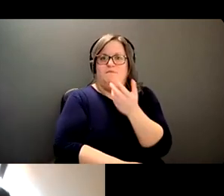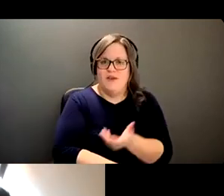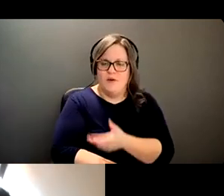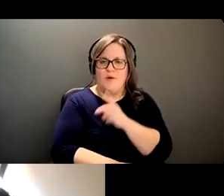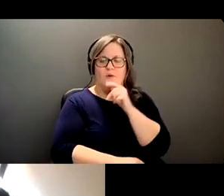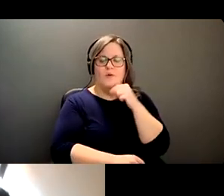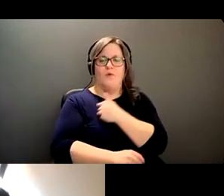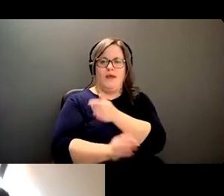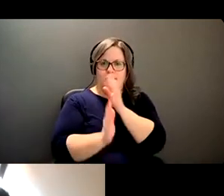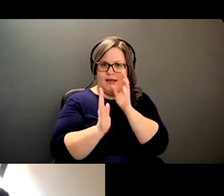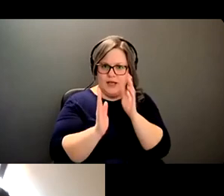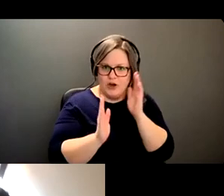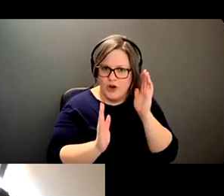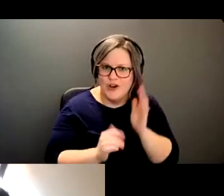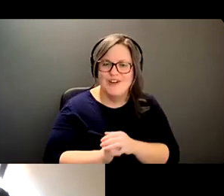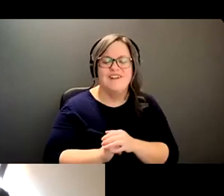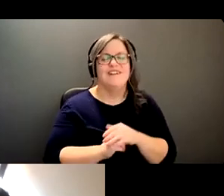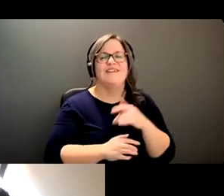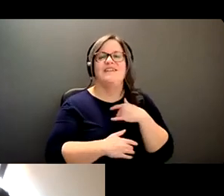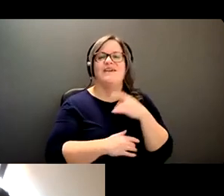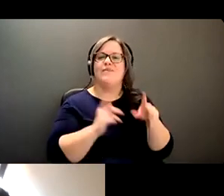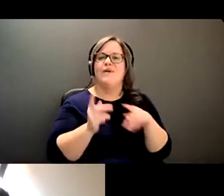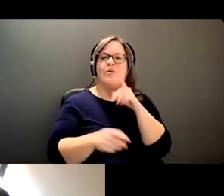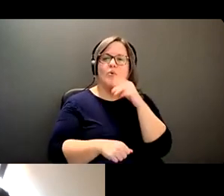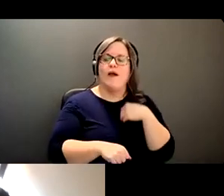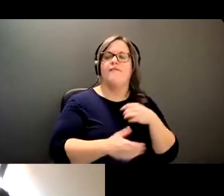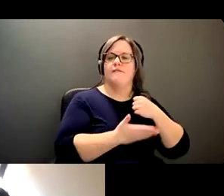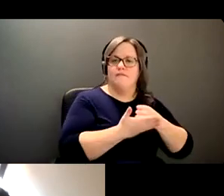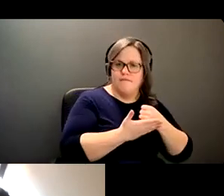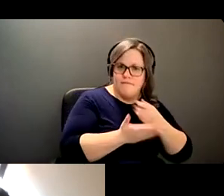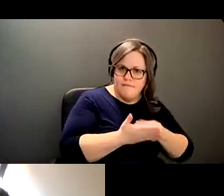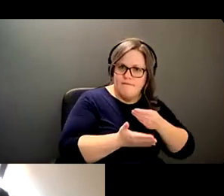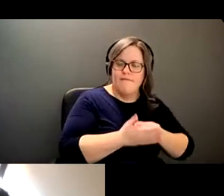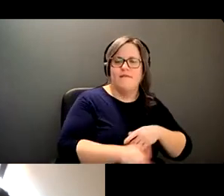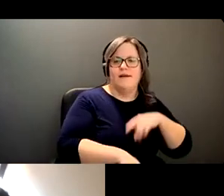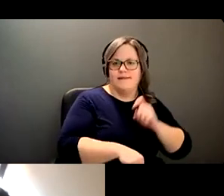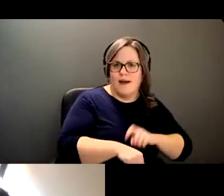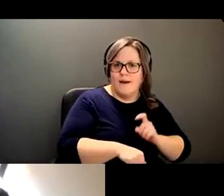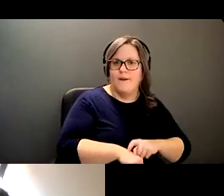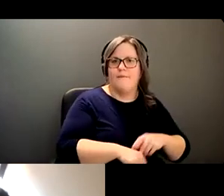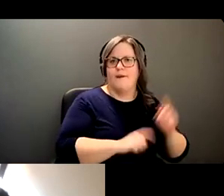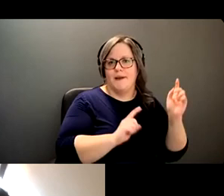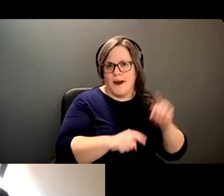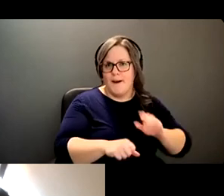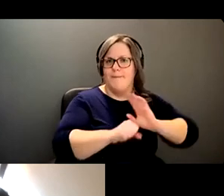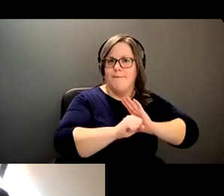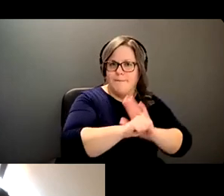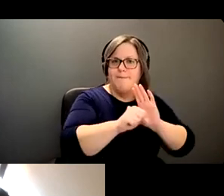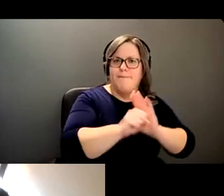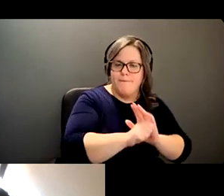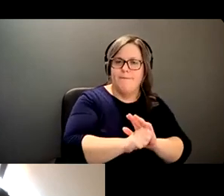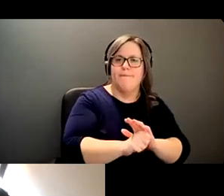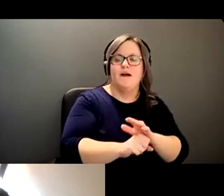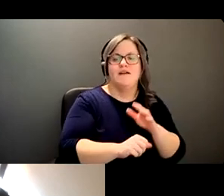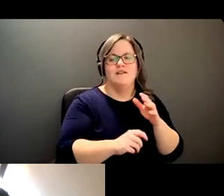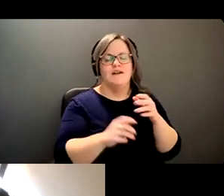typically? And it's typically people that have the time and the ability and the means to come and be heard. So that kind of made me think of, you know, how do